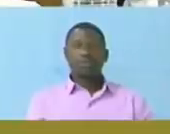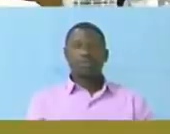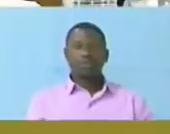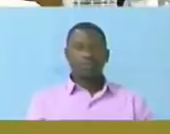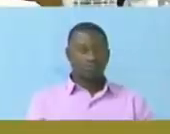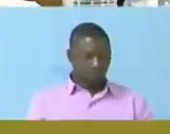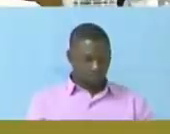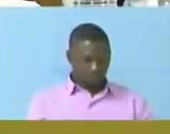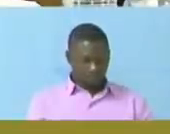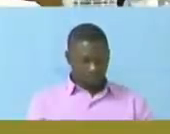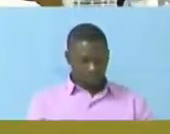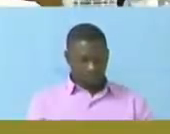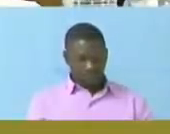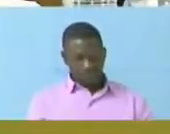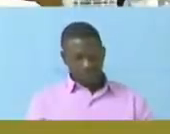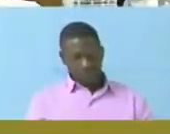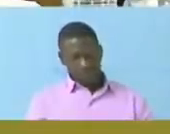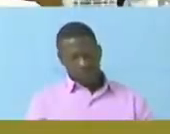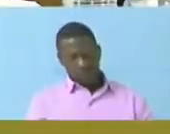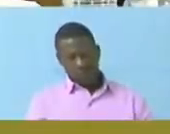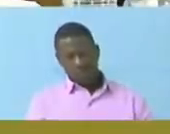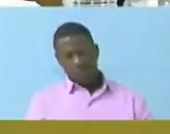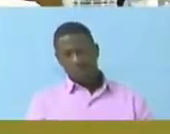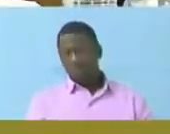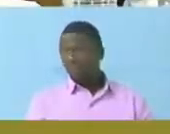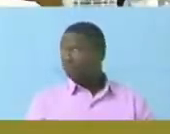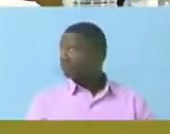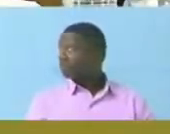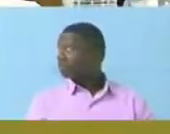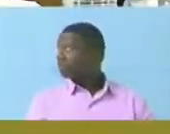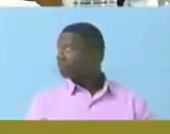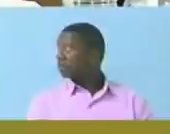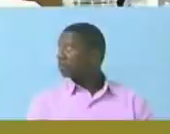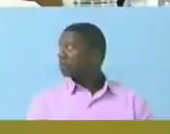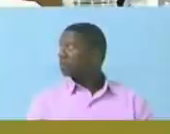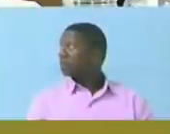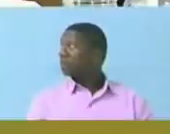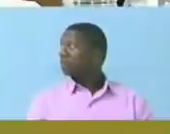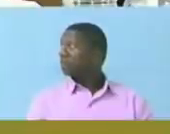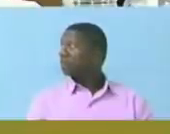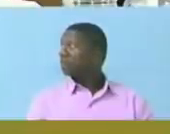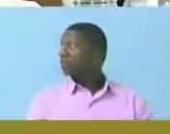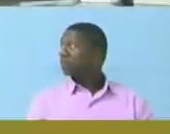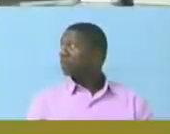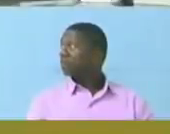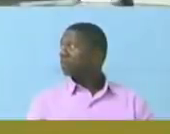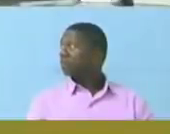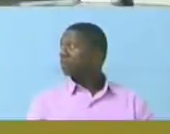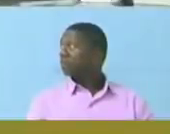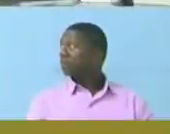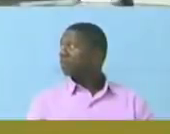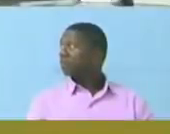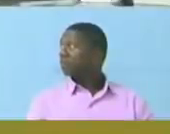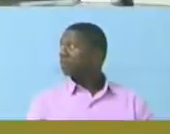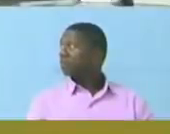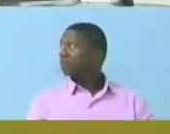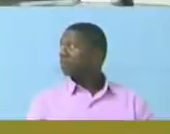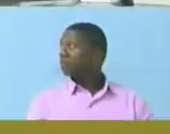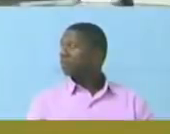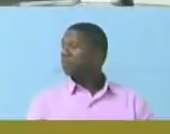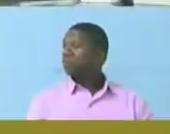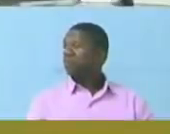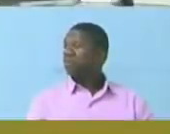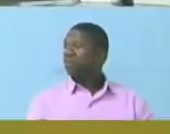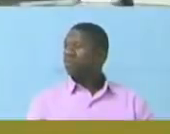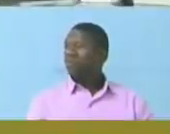e kayto do bije le men nak mo fota bari nin to be sare kayto men fana bala fasi o fana la faji pour nin kamala e besi dun